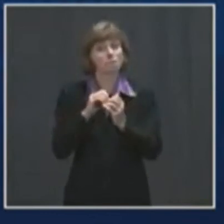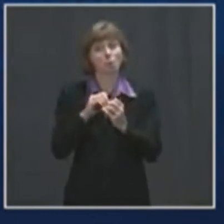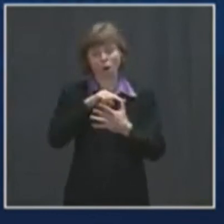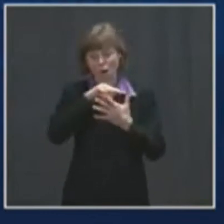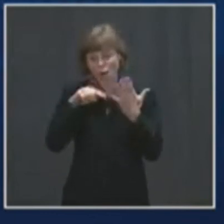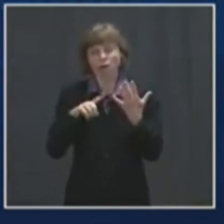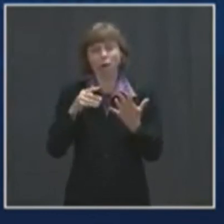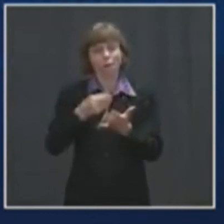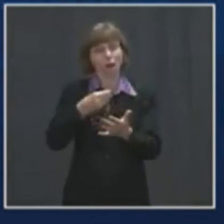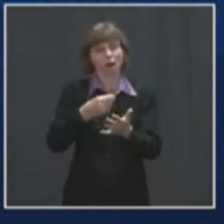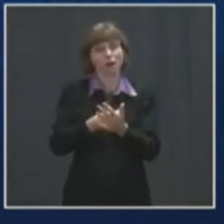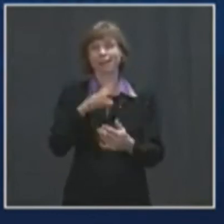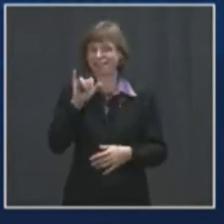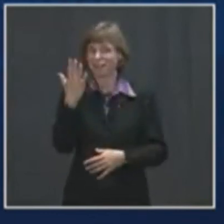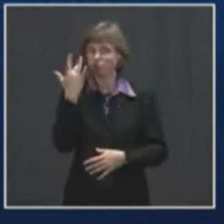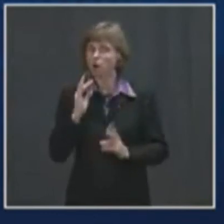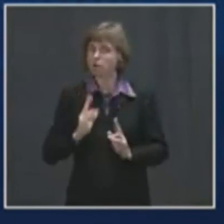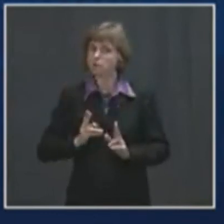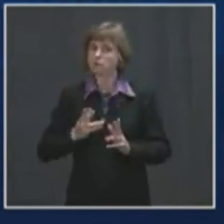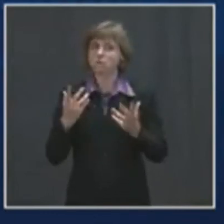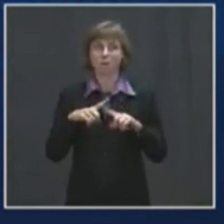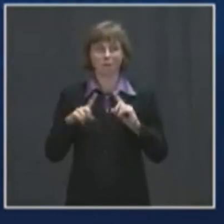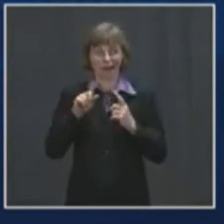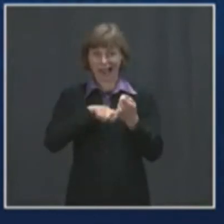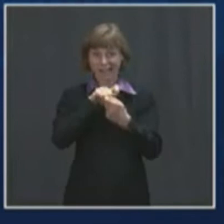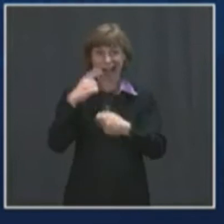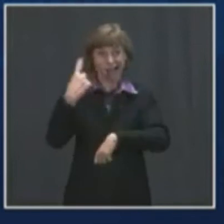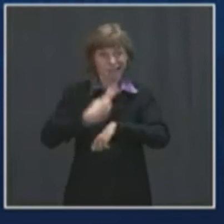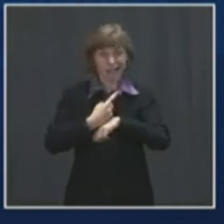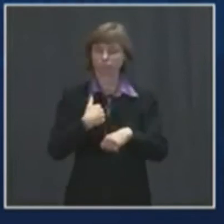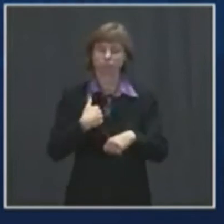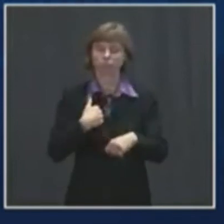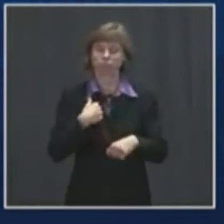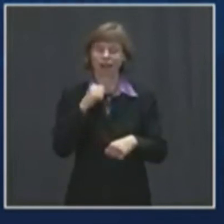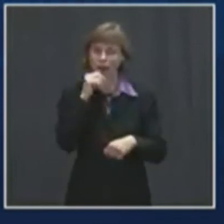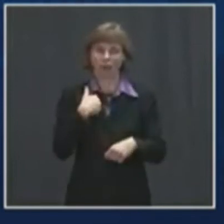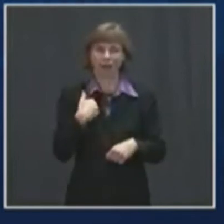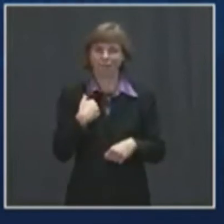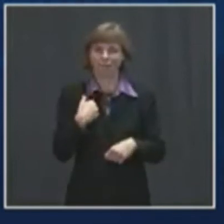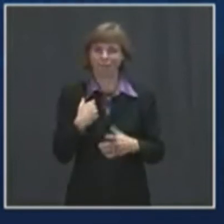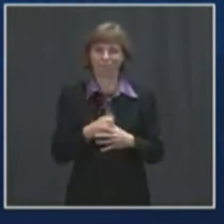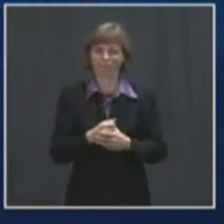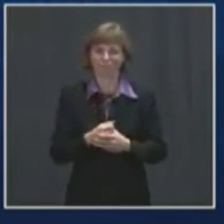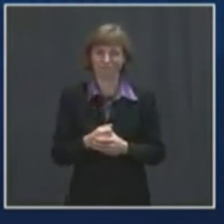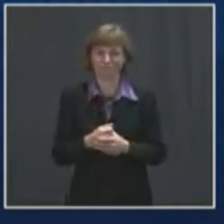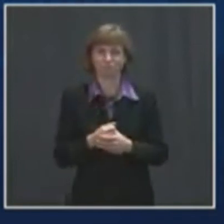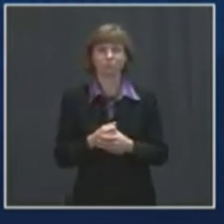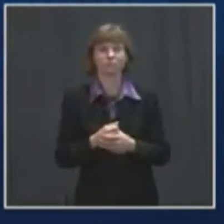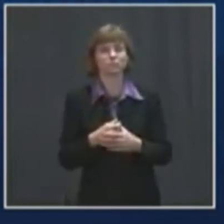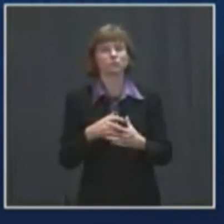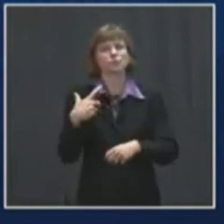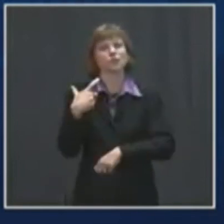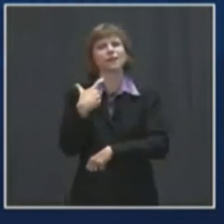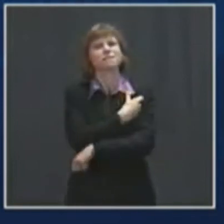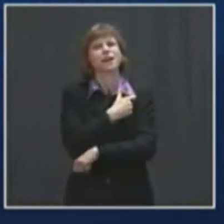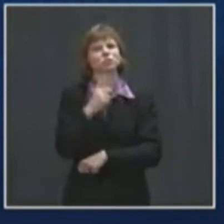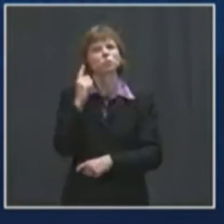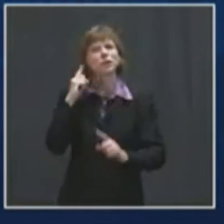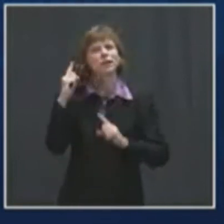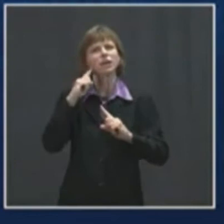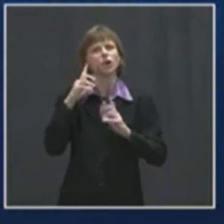the urgency. But I don't have an exact deadline or due date other than let's keep moving. On vaccines. Sure. We're hearing so much in our reporting